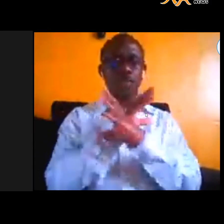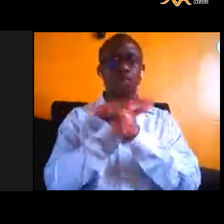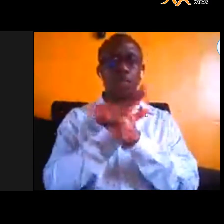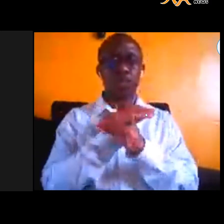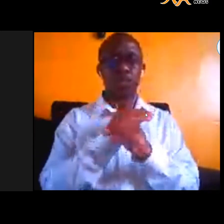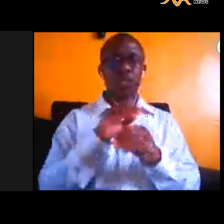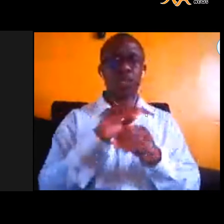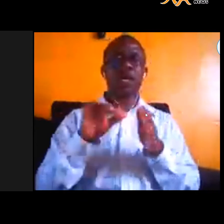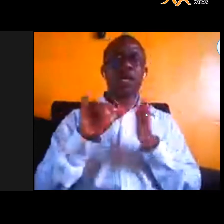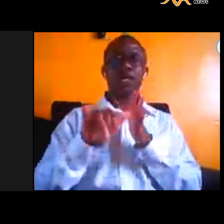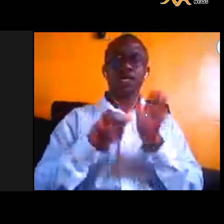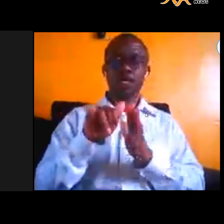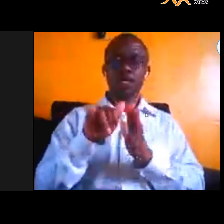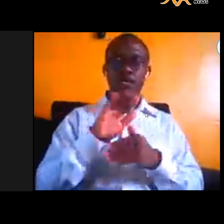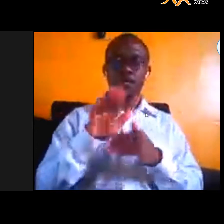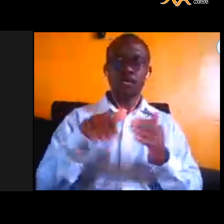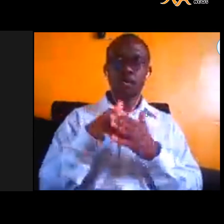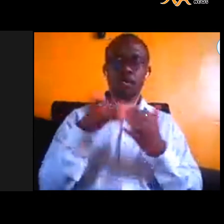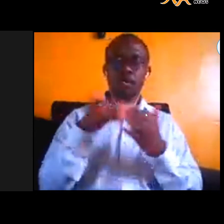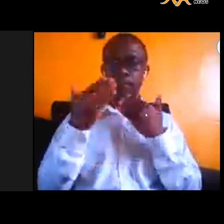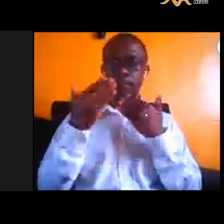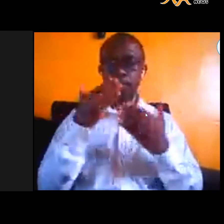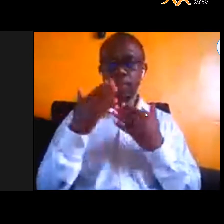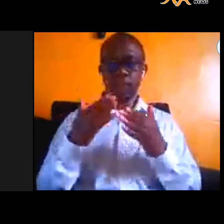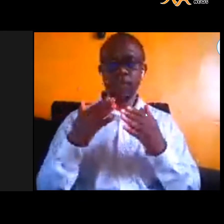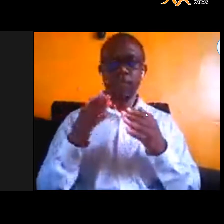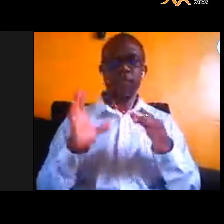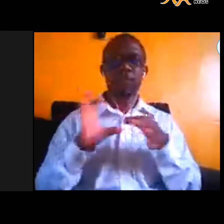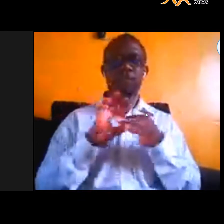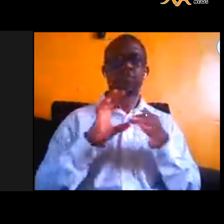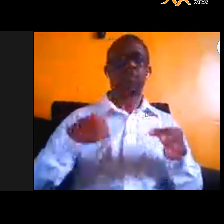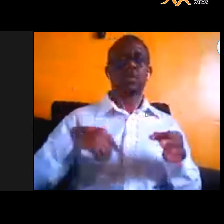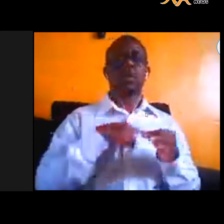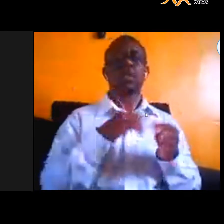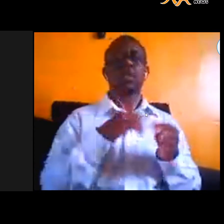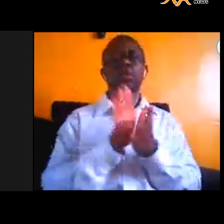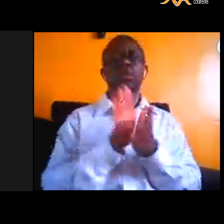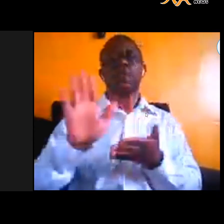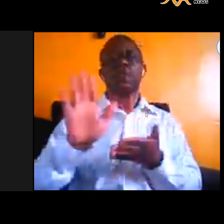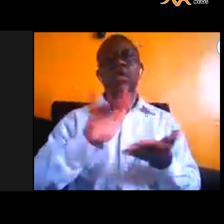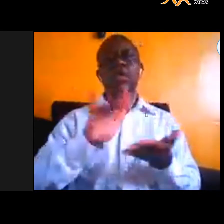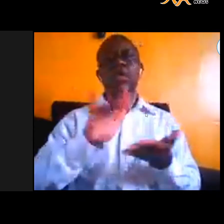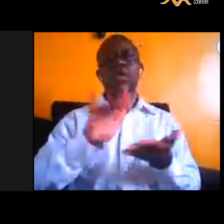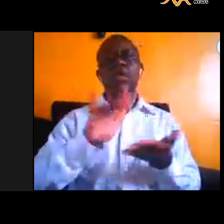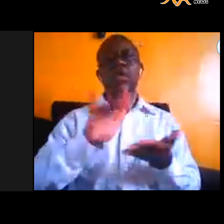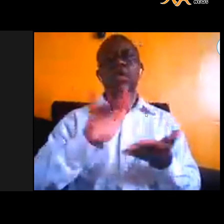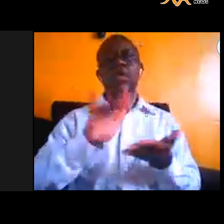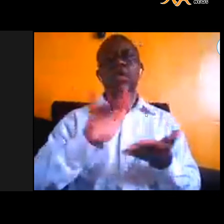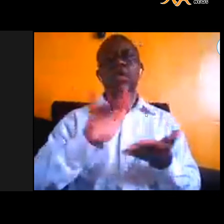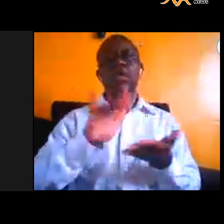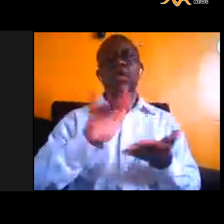really thank you for participating and sharing in your comments and feedback. We hope